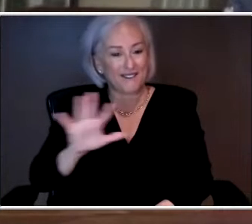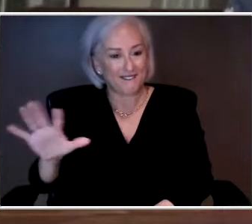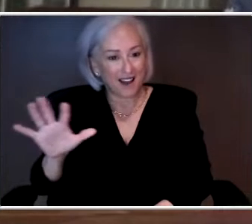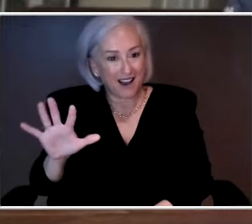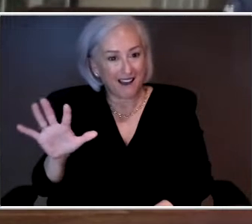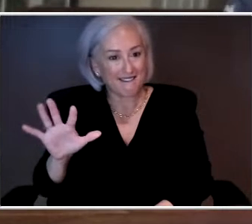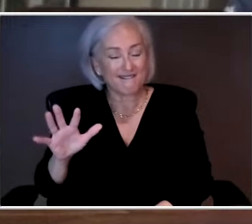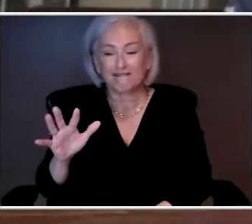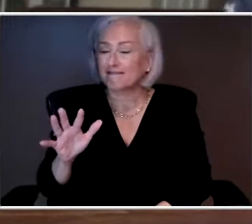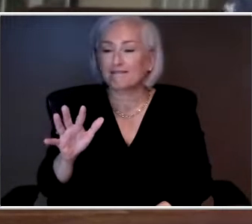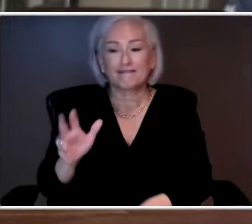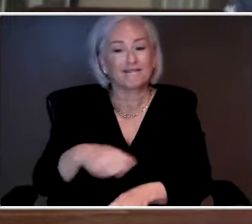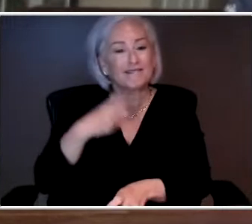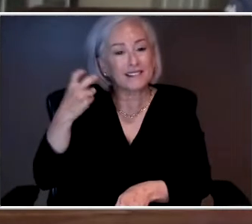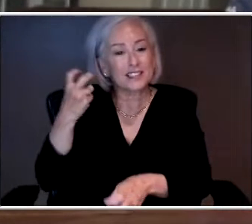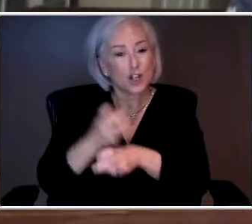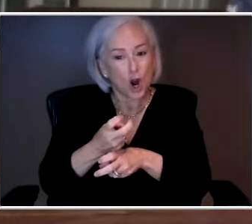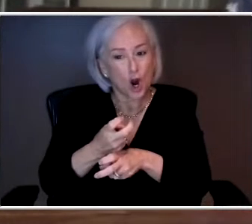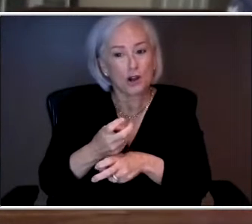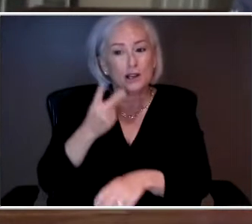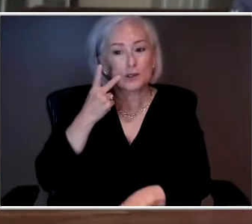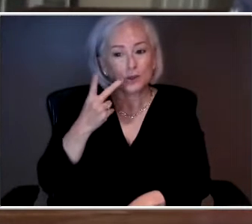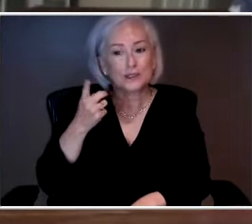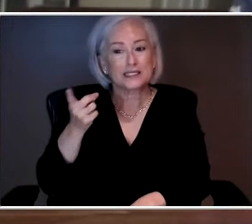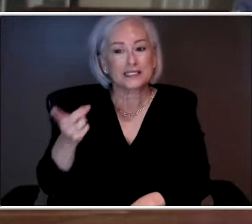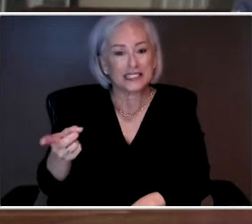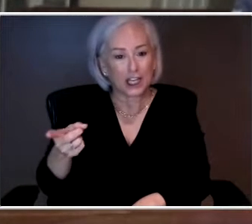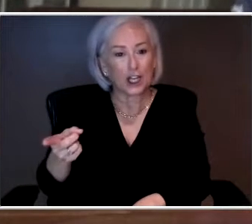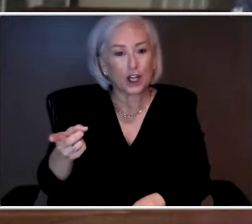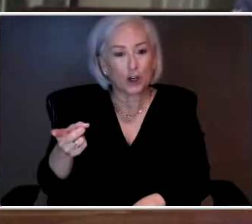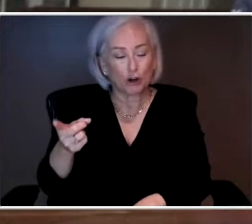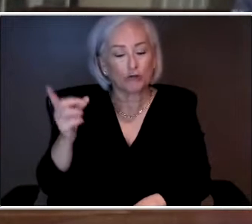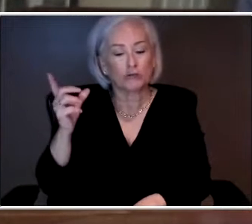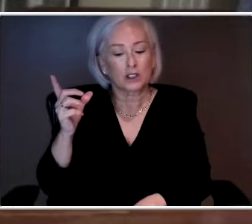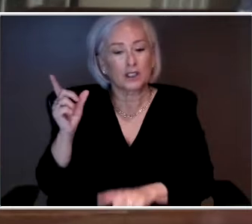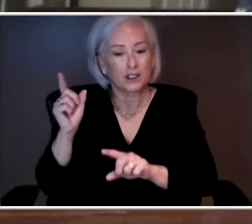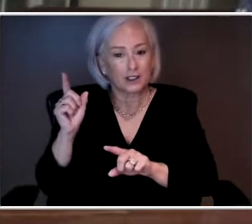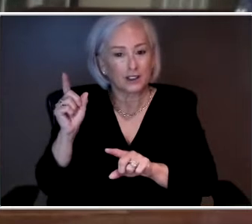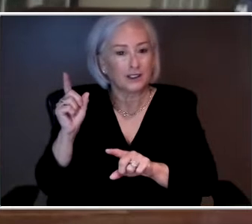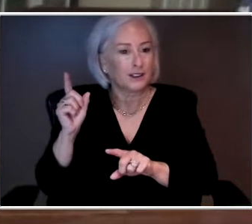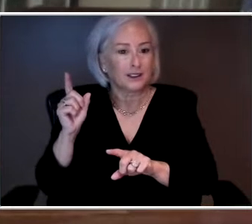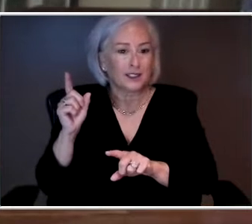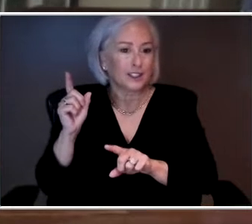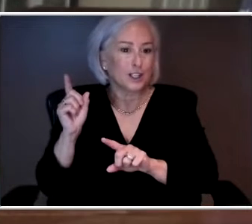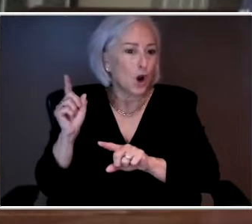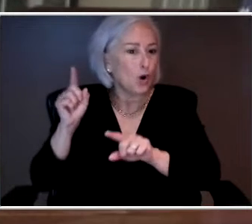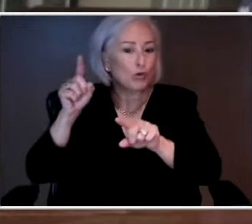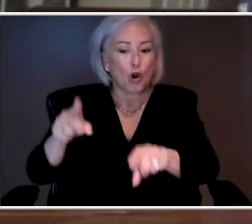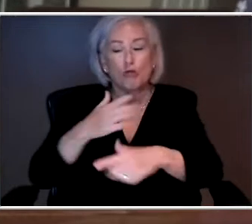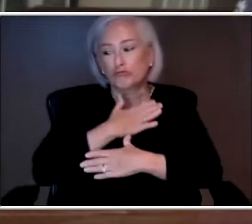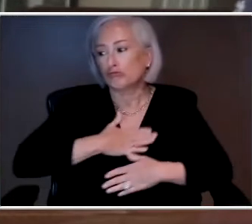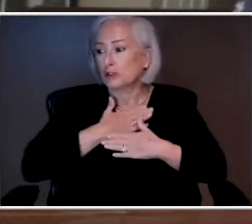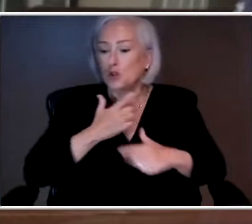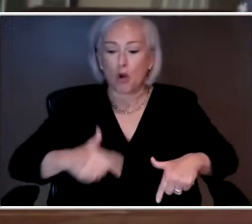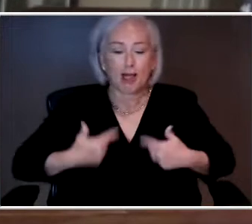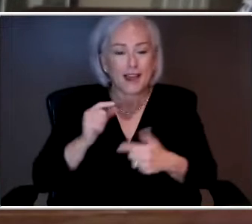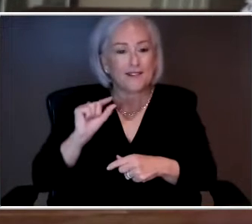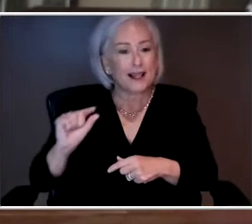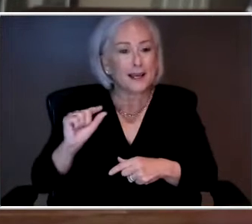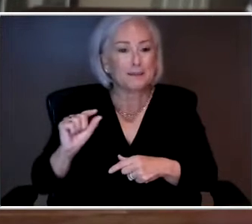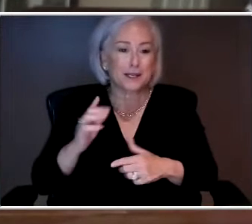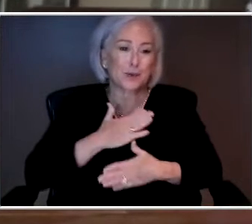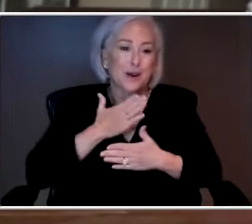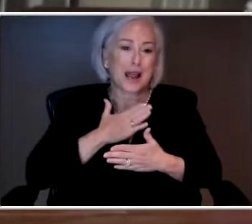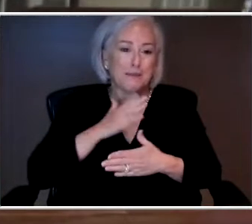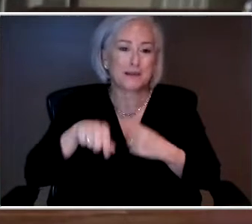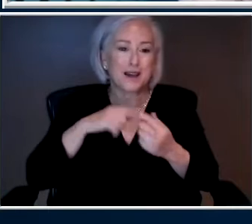hard, and just to see her get out to go see a concert and get to live a little bit, we're so thankful for Farmer Frank for